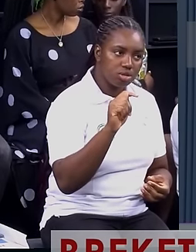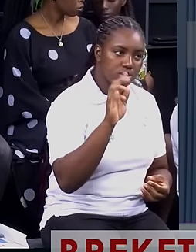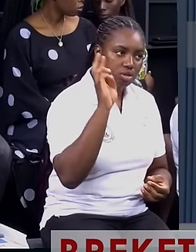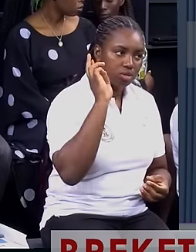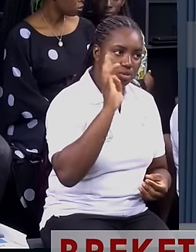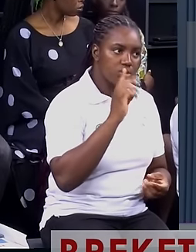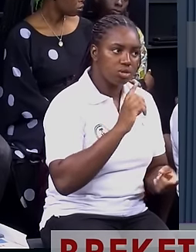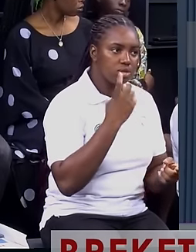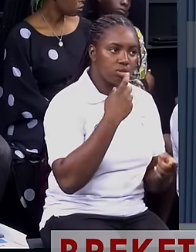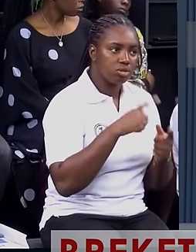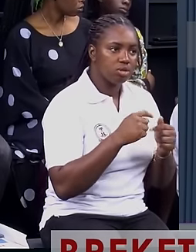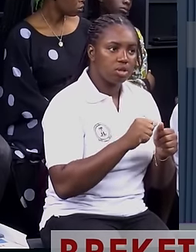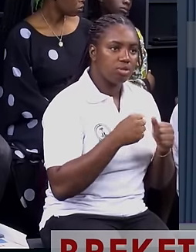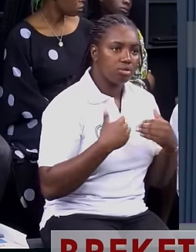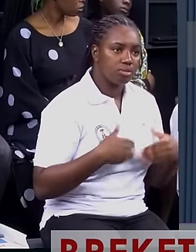everybody